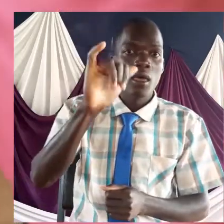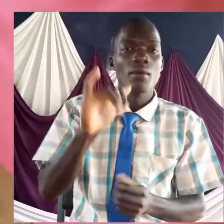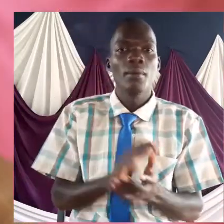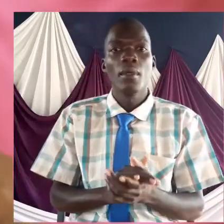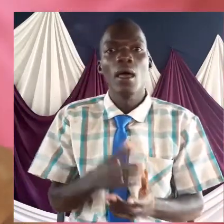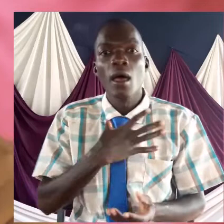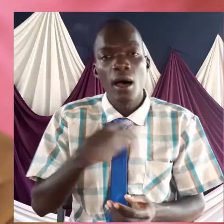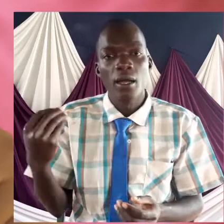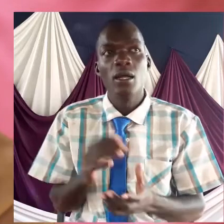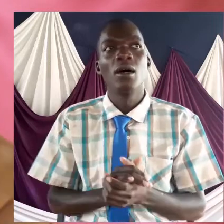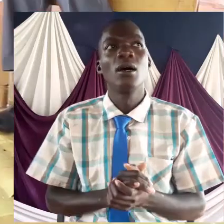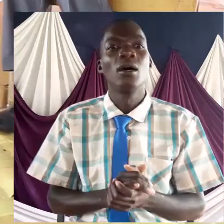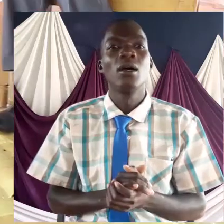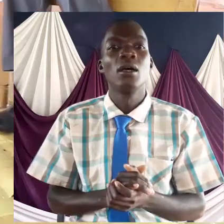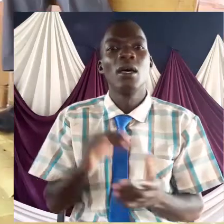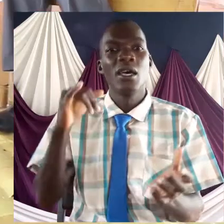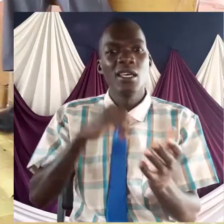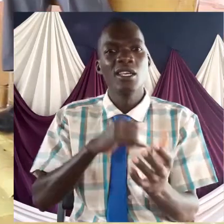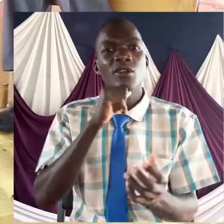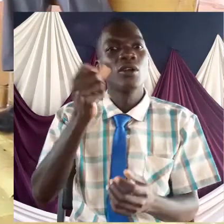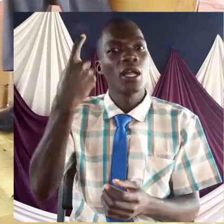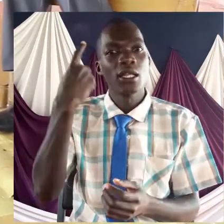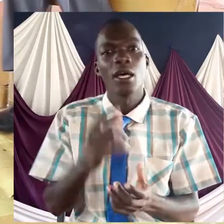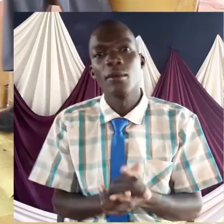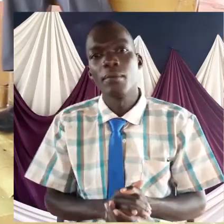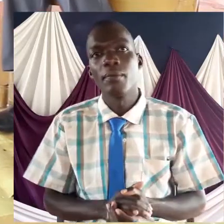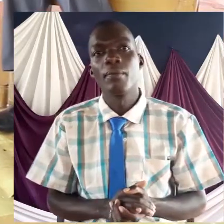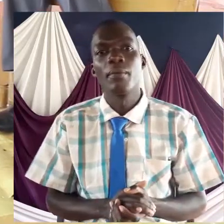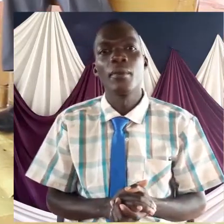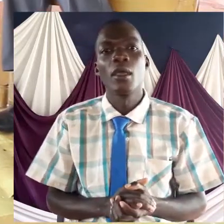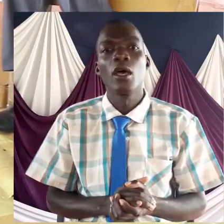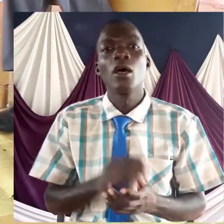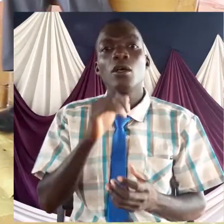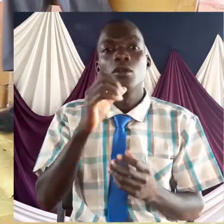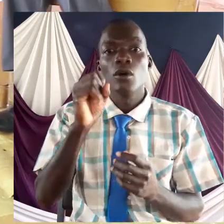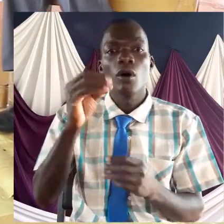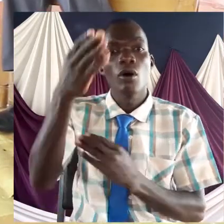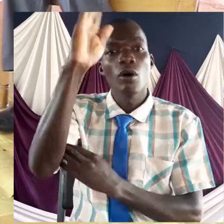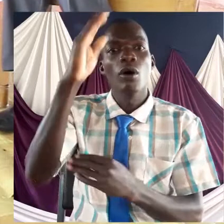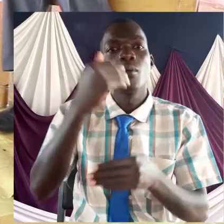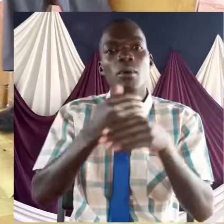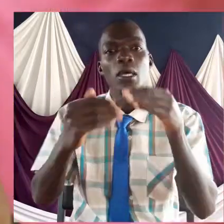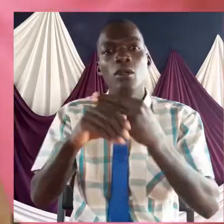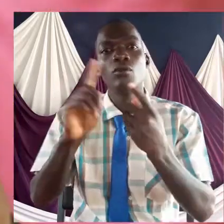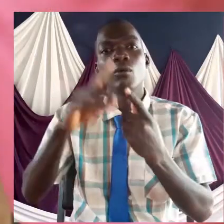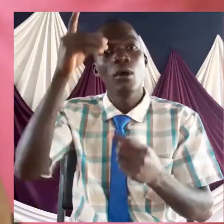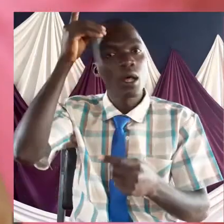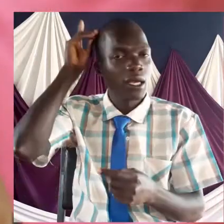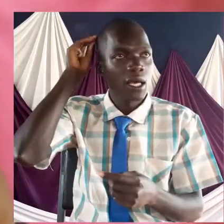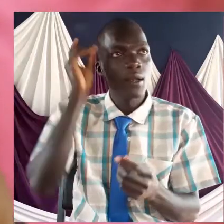And he did not understand. Yes. So God revealed to